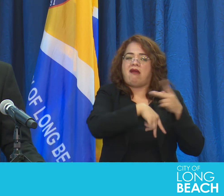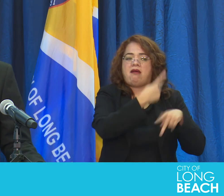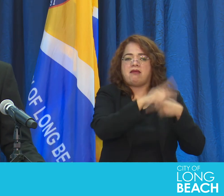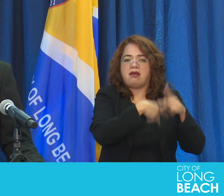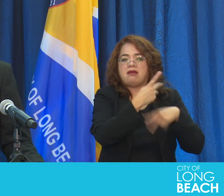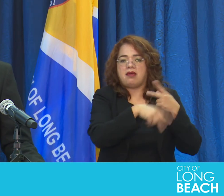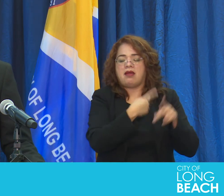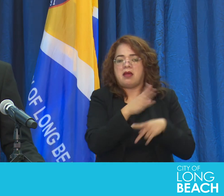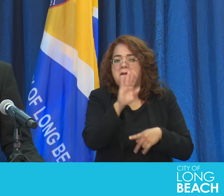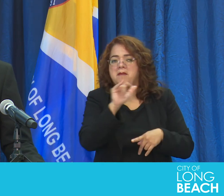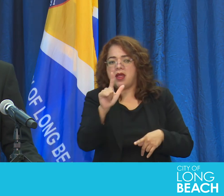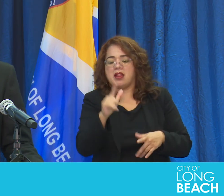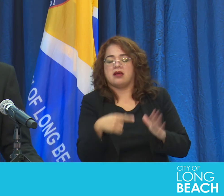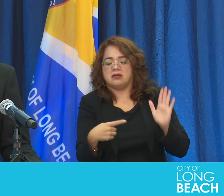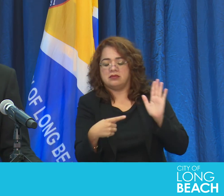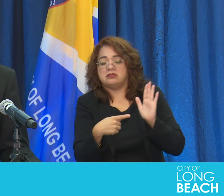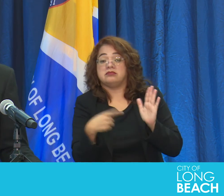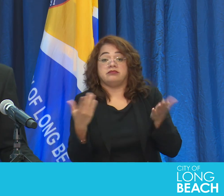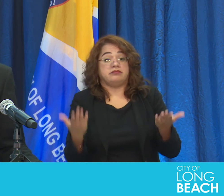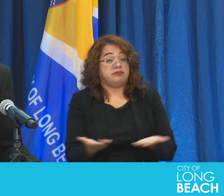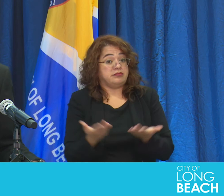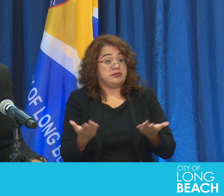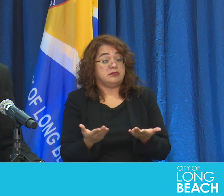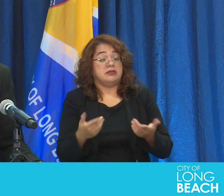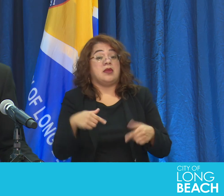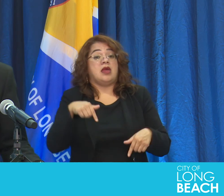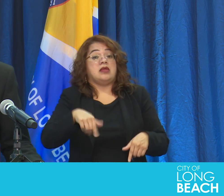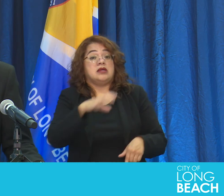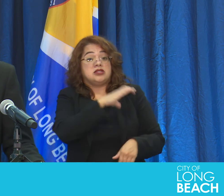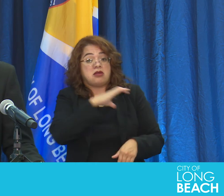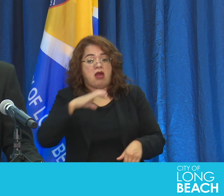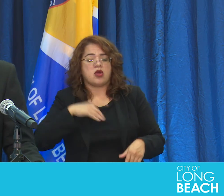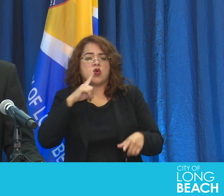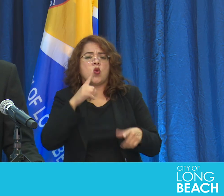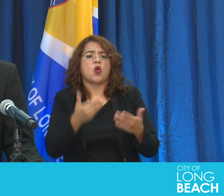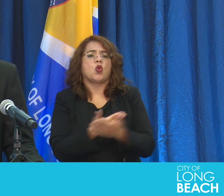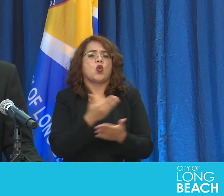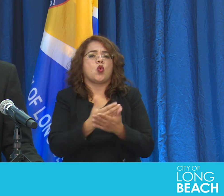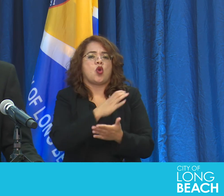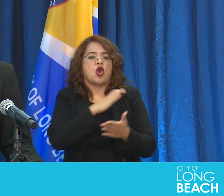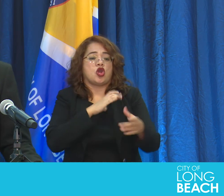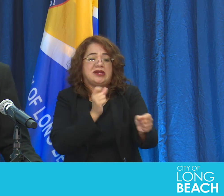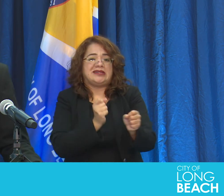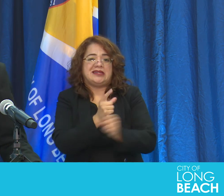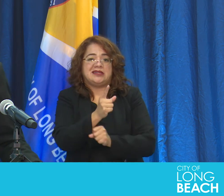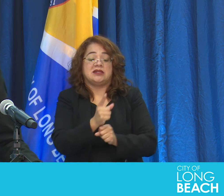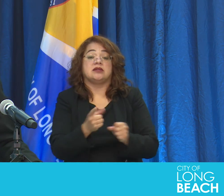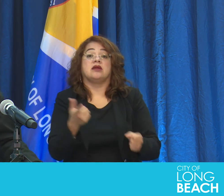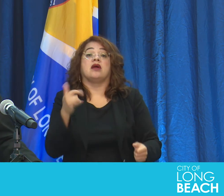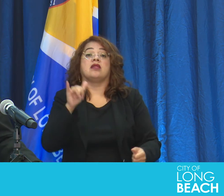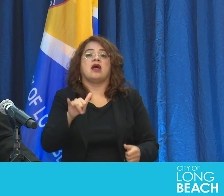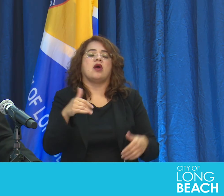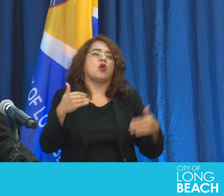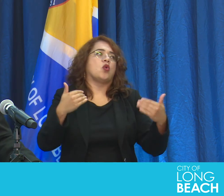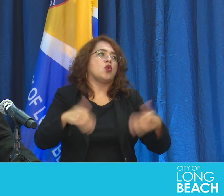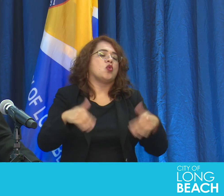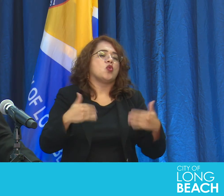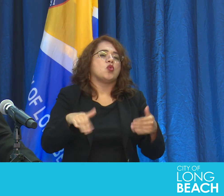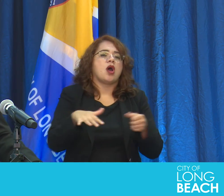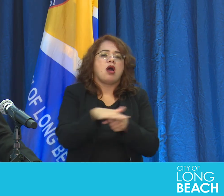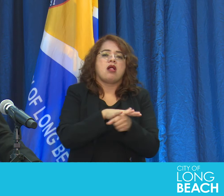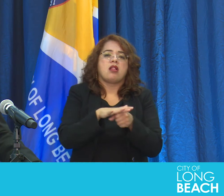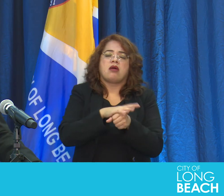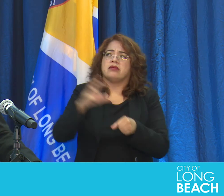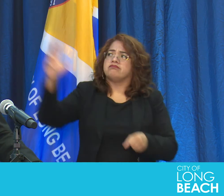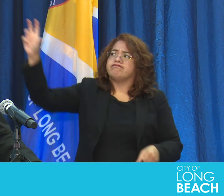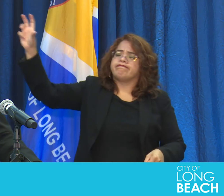the Senate, either in this Congress or in a new Congress early next year, that would bring significant local funding dollars